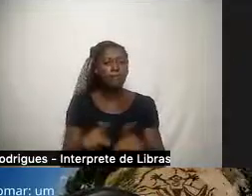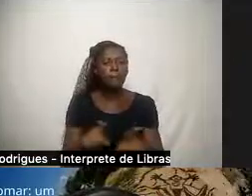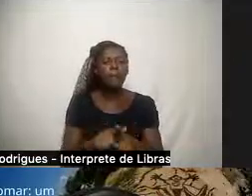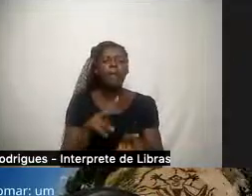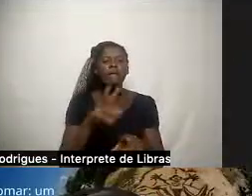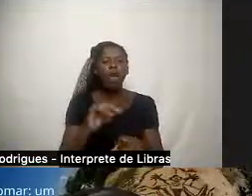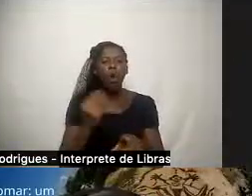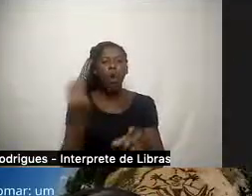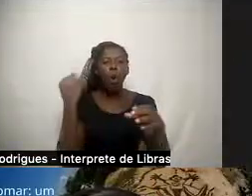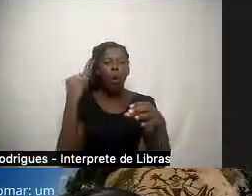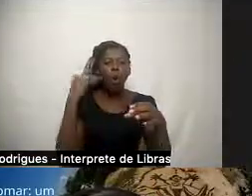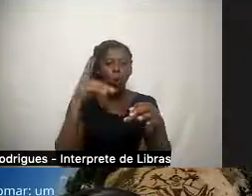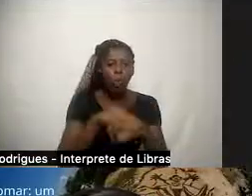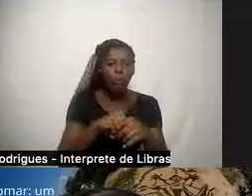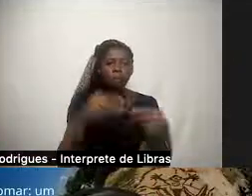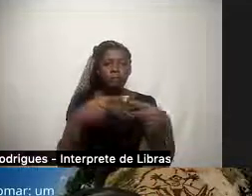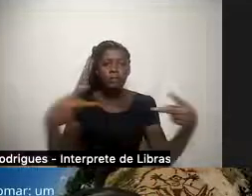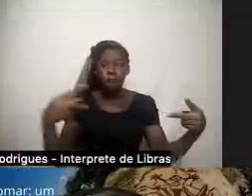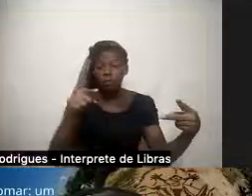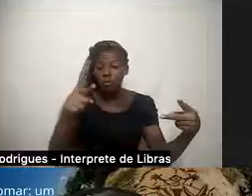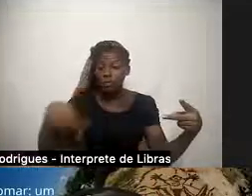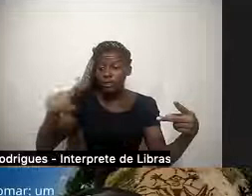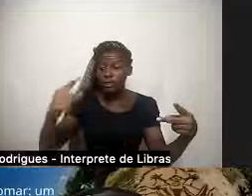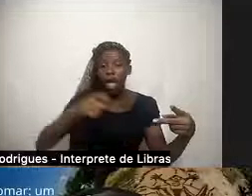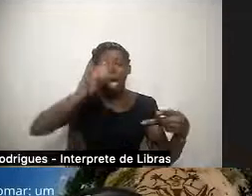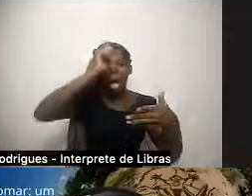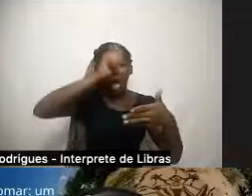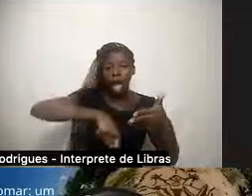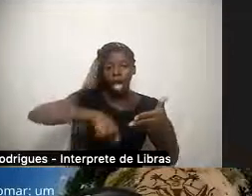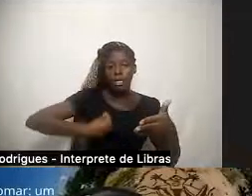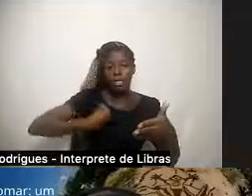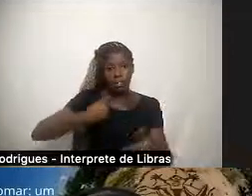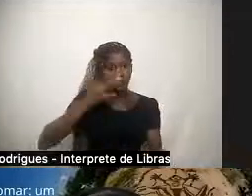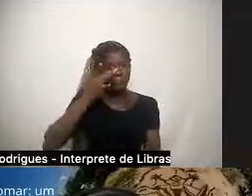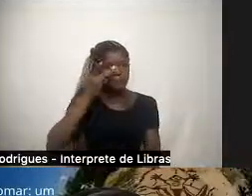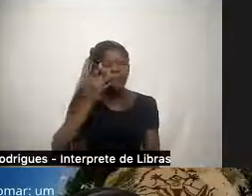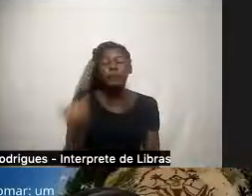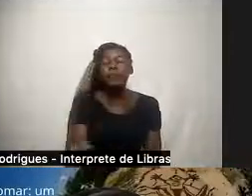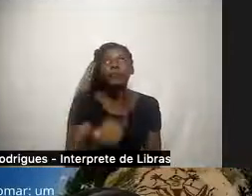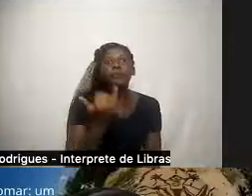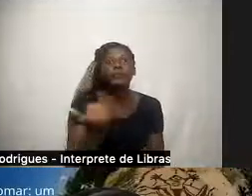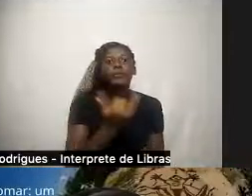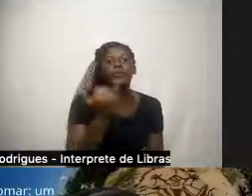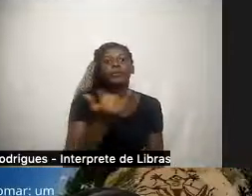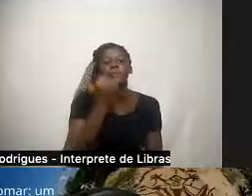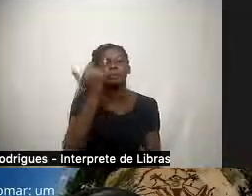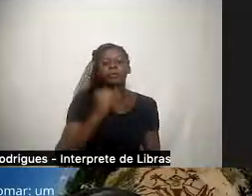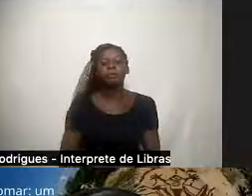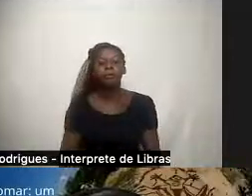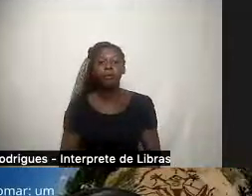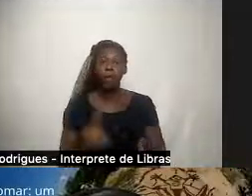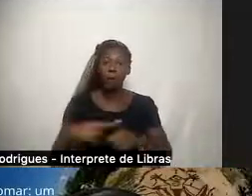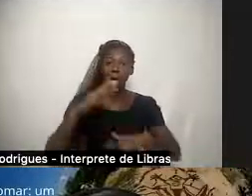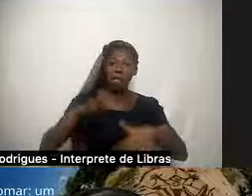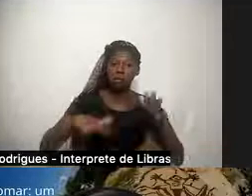have send you a link so you can register that you came to or that you participated. It's very important that you do